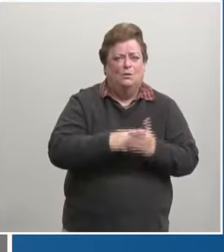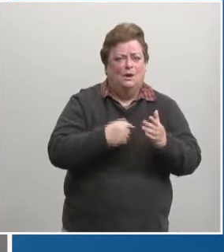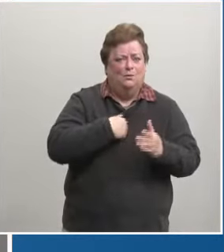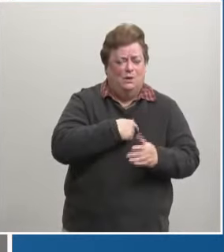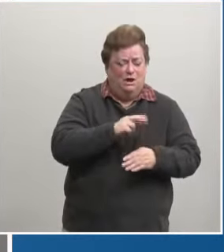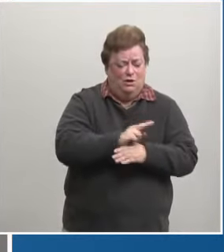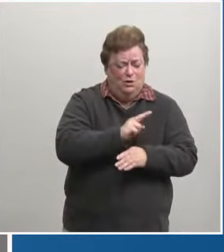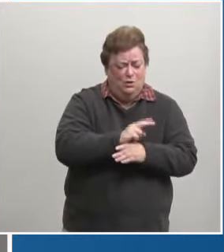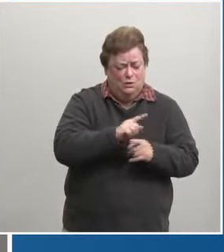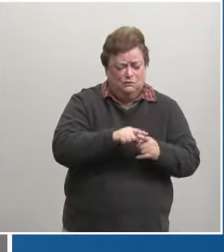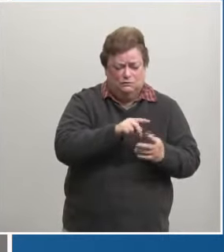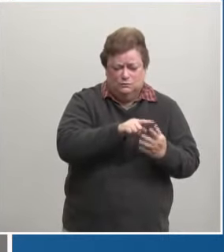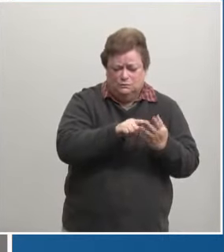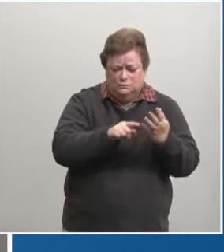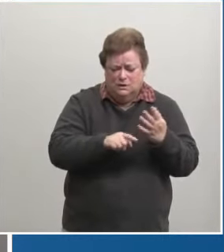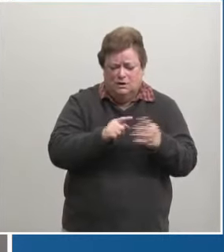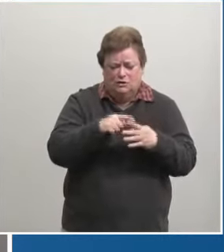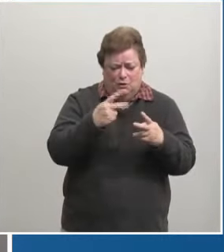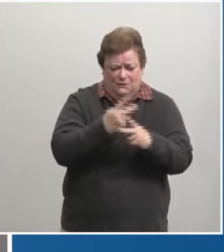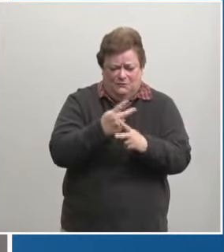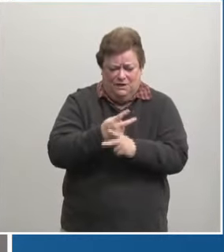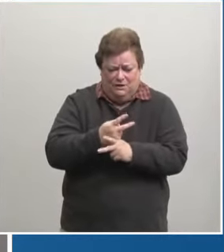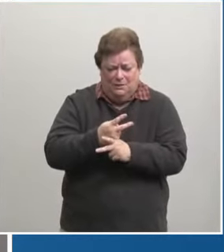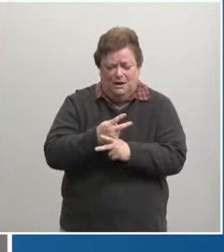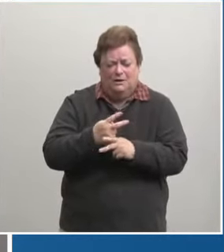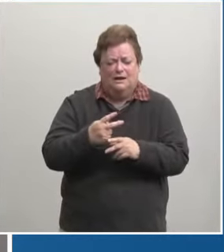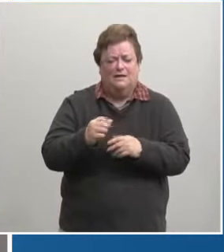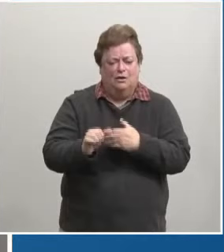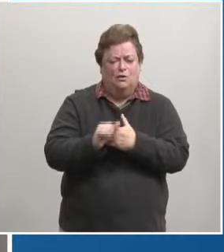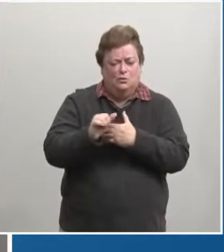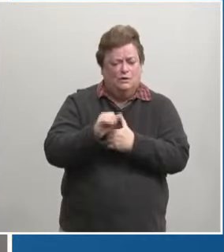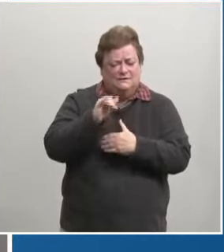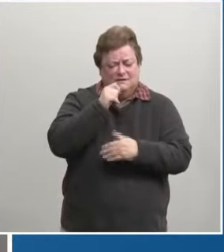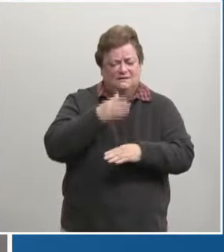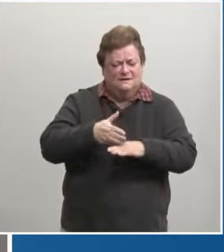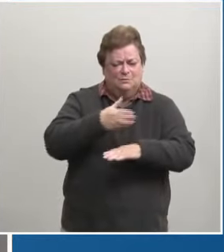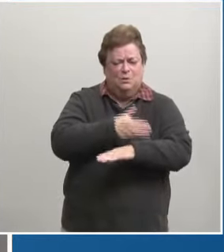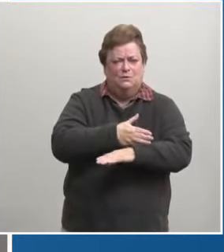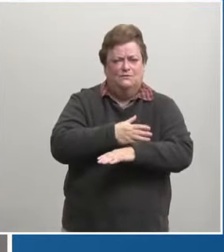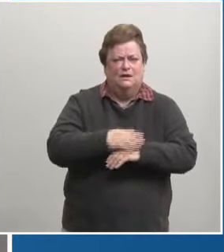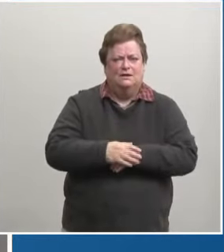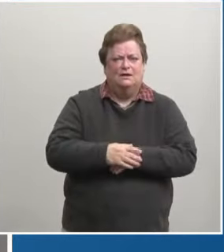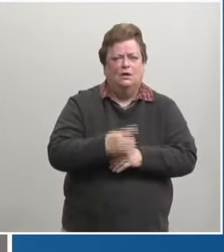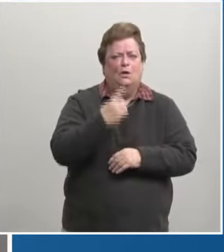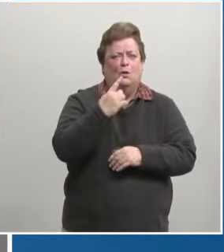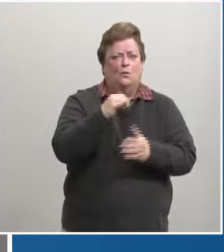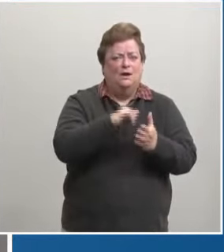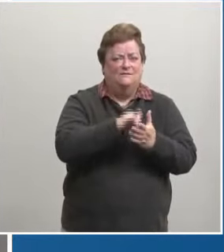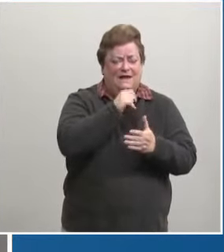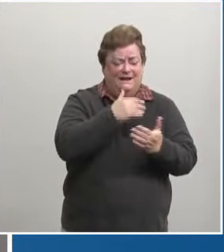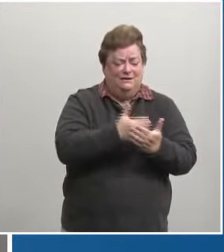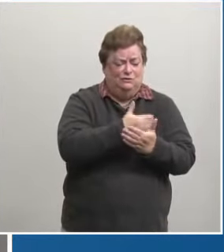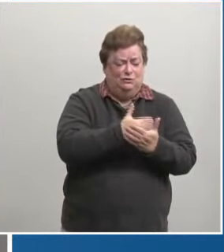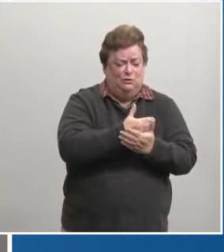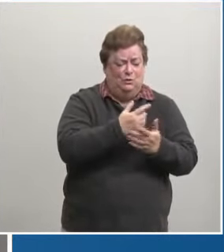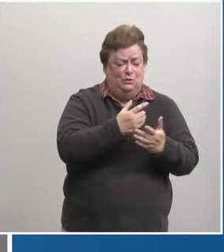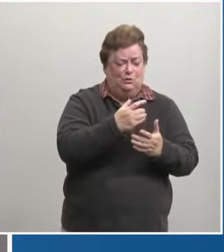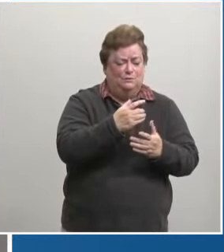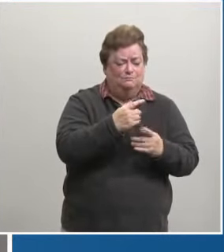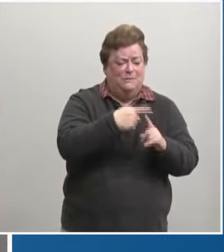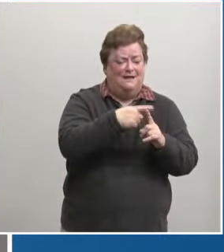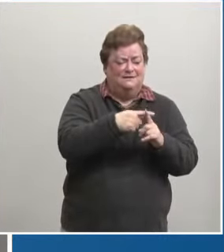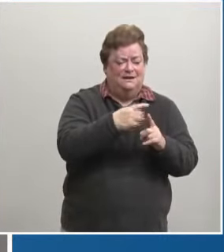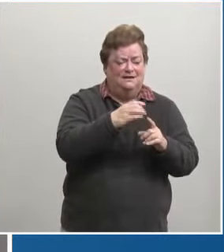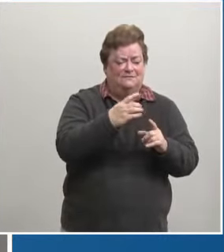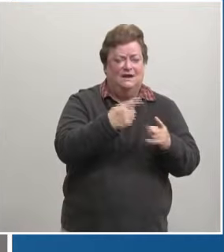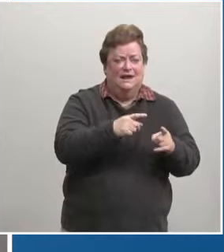uses to communicate risk to the public have been improving. One of those is new cases. Over the past 4 weeks, our